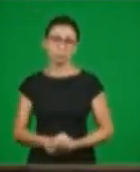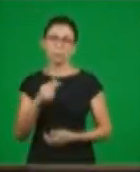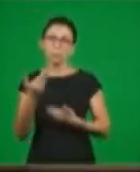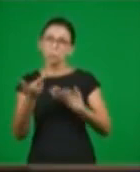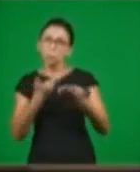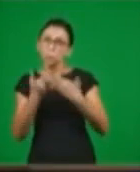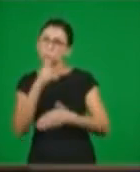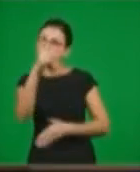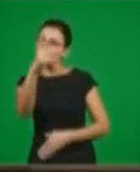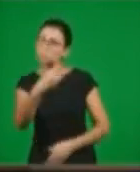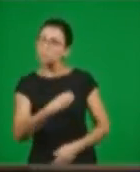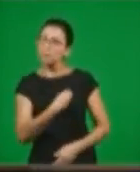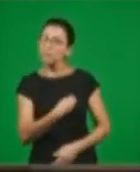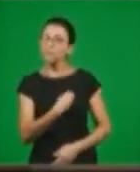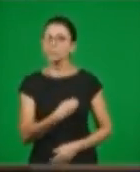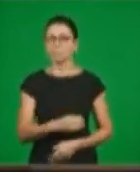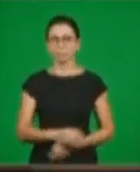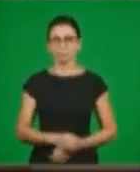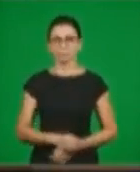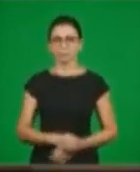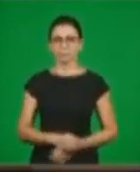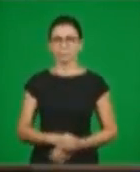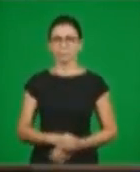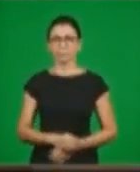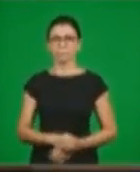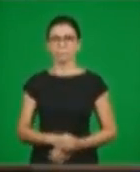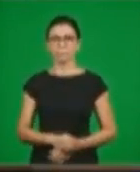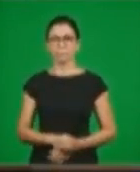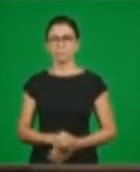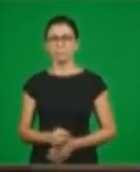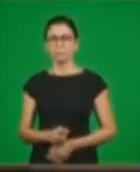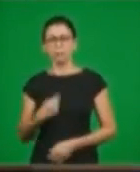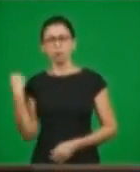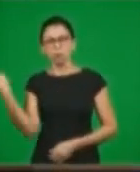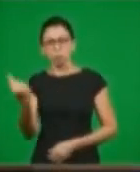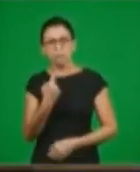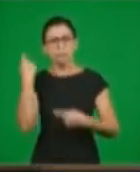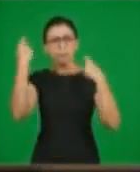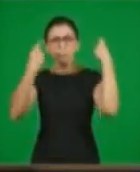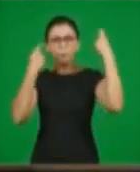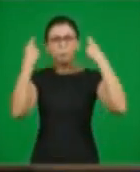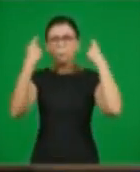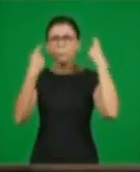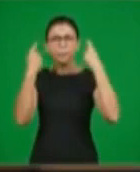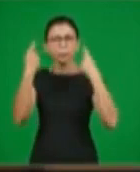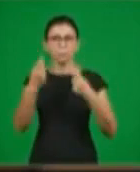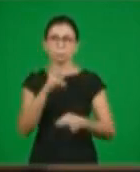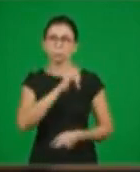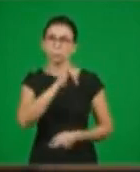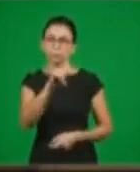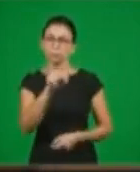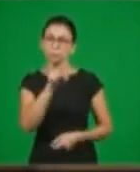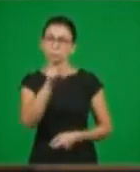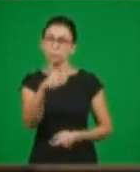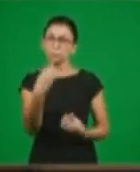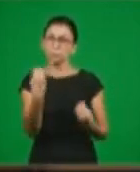You take care of your life. And our concern, we're not talking about this to offend